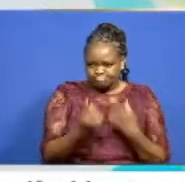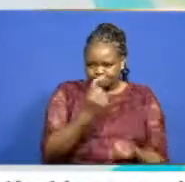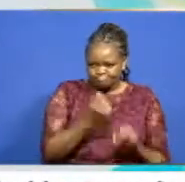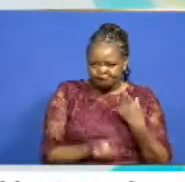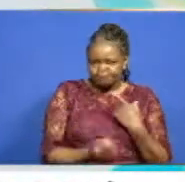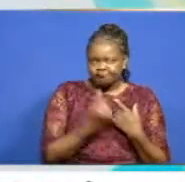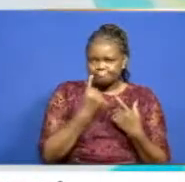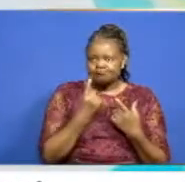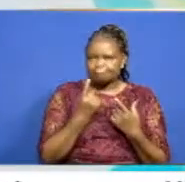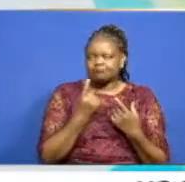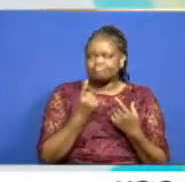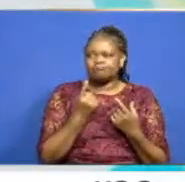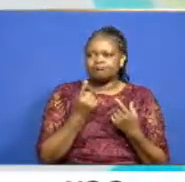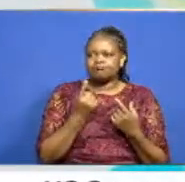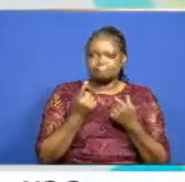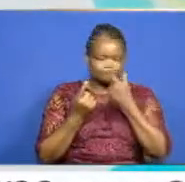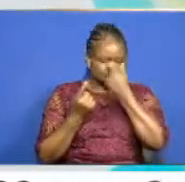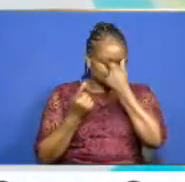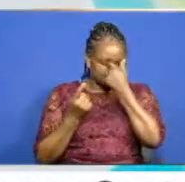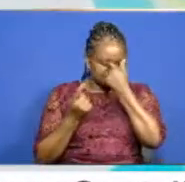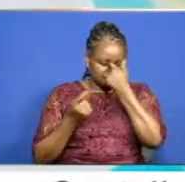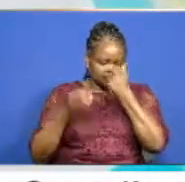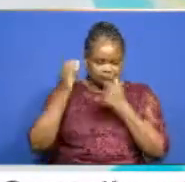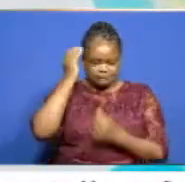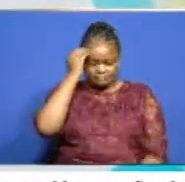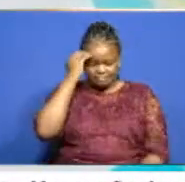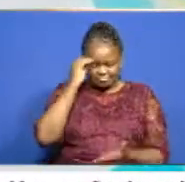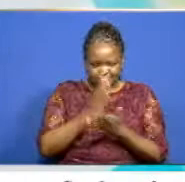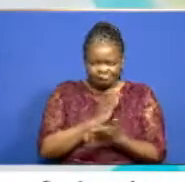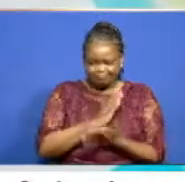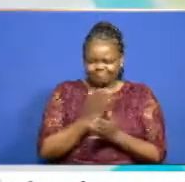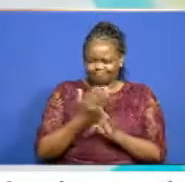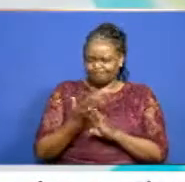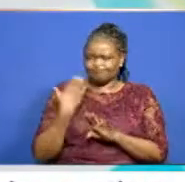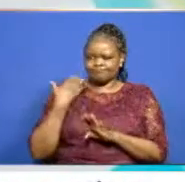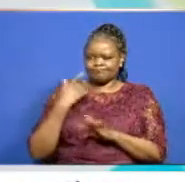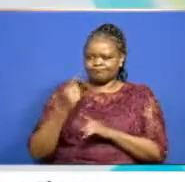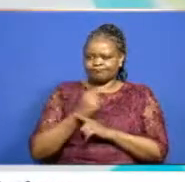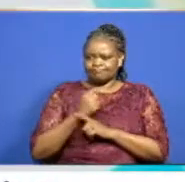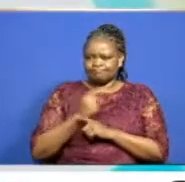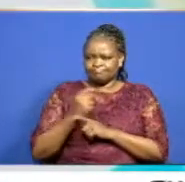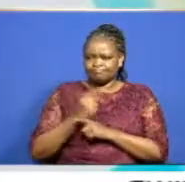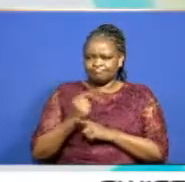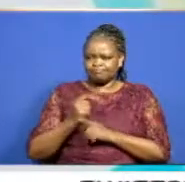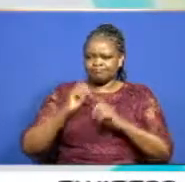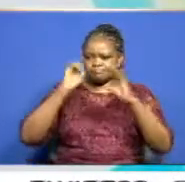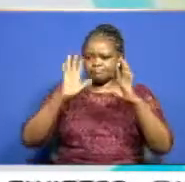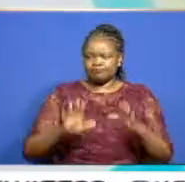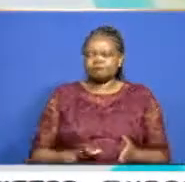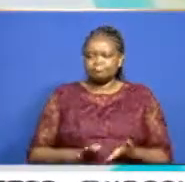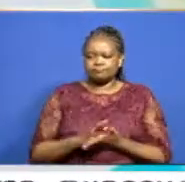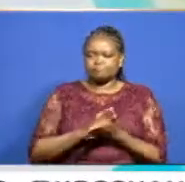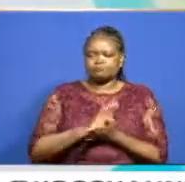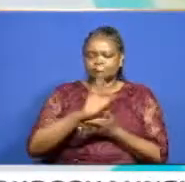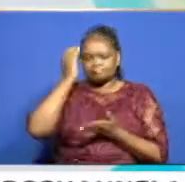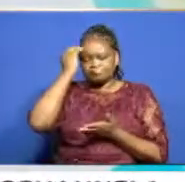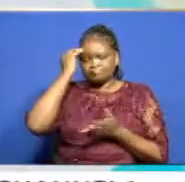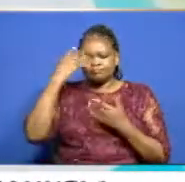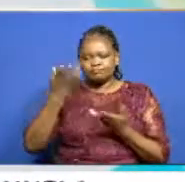country, we as an education sector, we had not trained our teachers in the basic education on how to